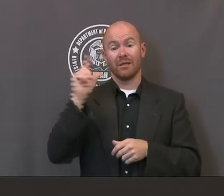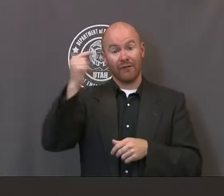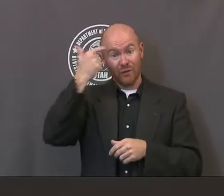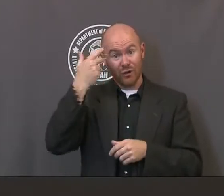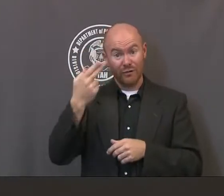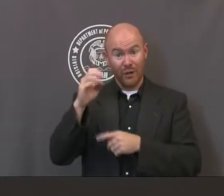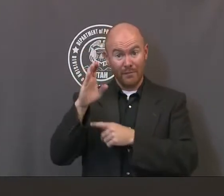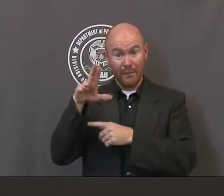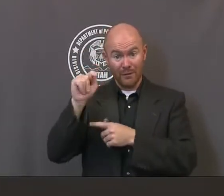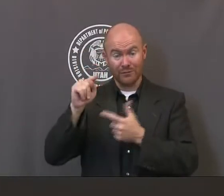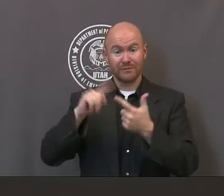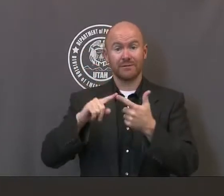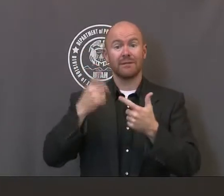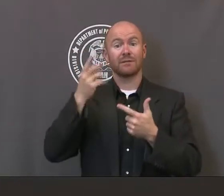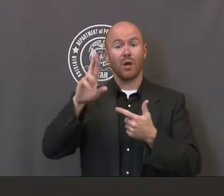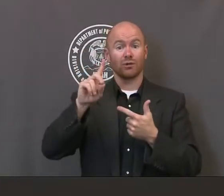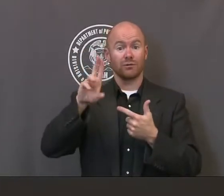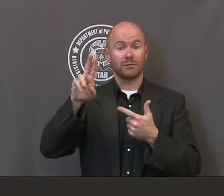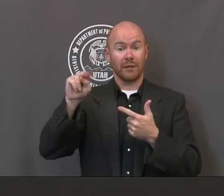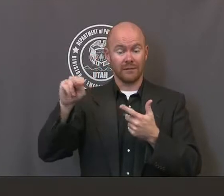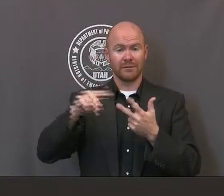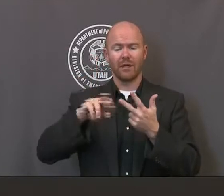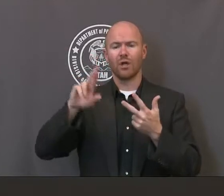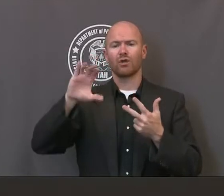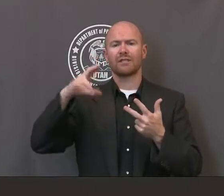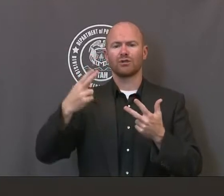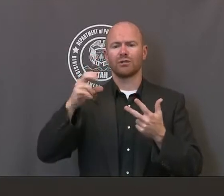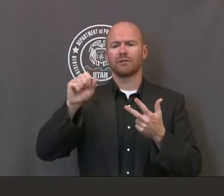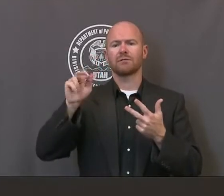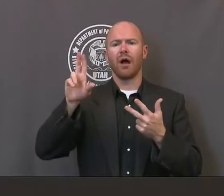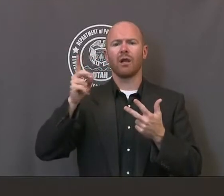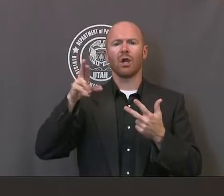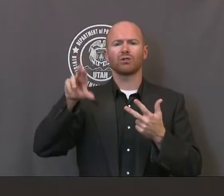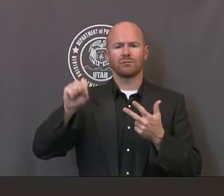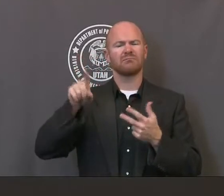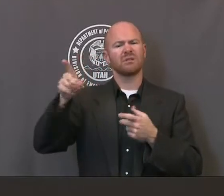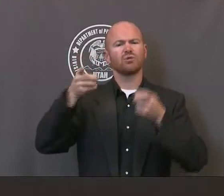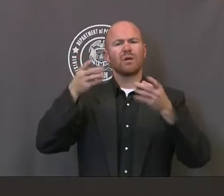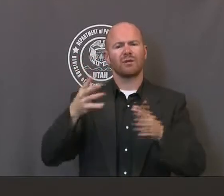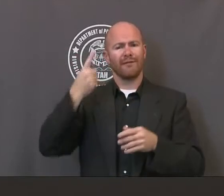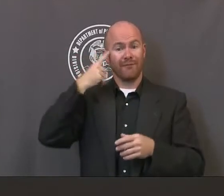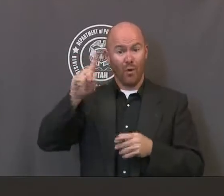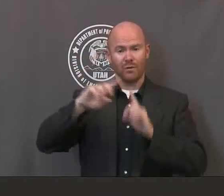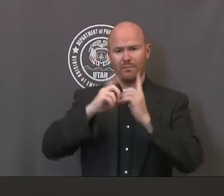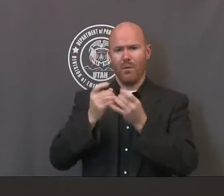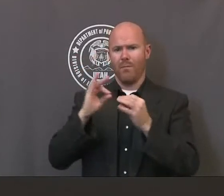epidemiologist, and Rich Saunders, the director for the Utah Department of Health. Governor Herbert.